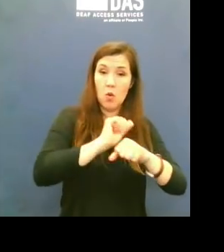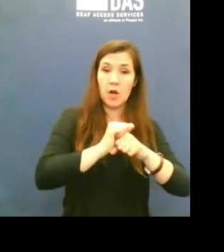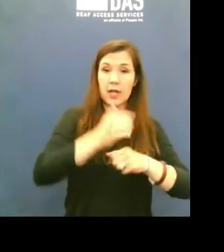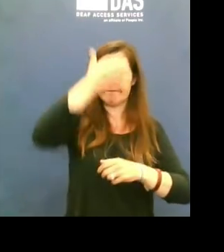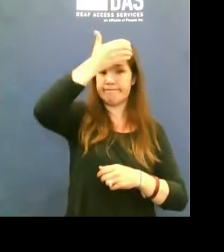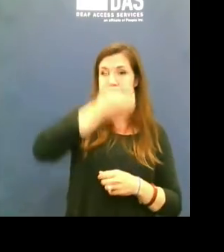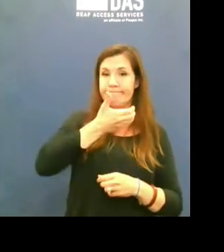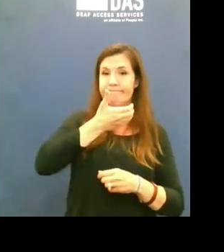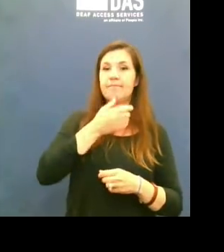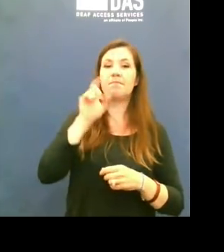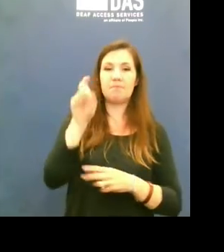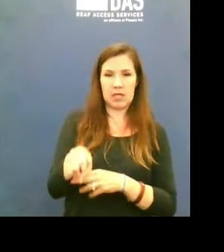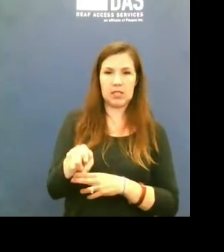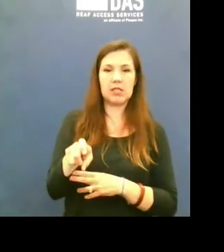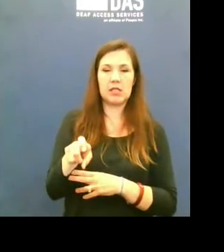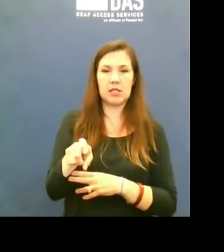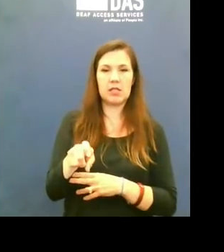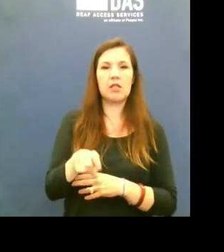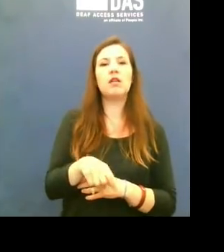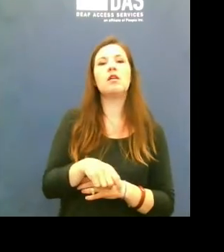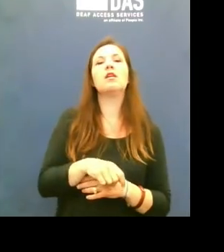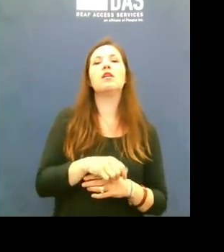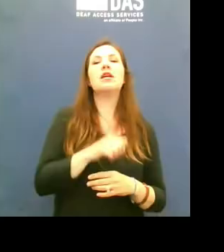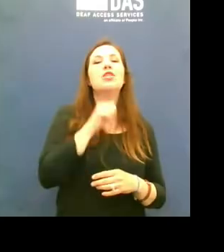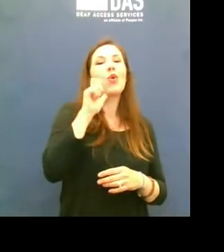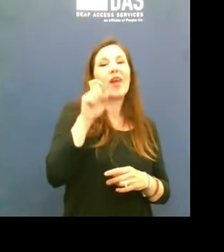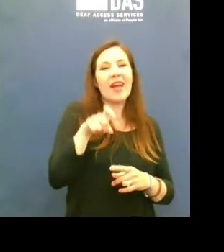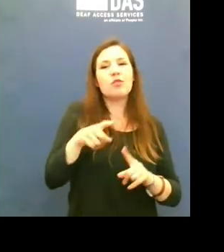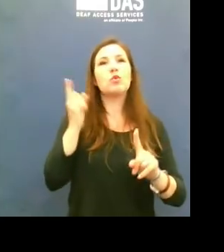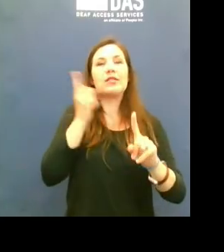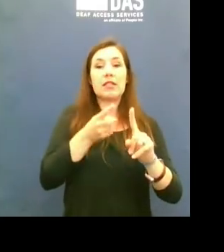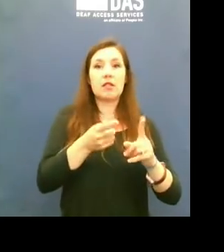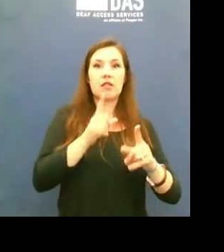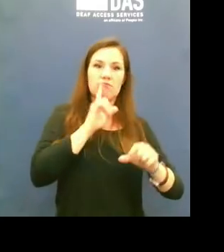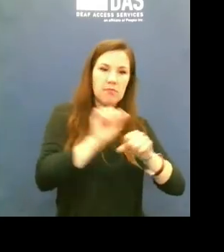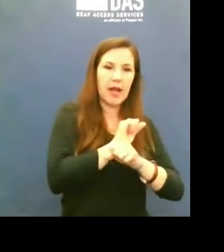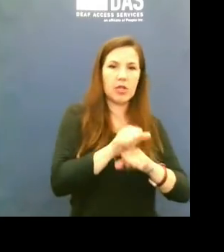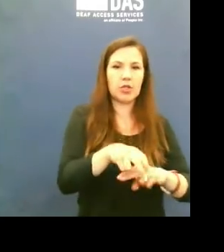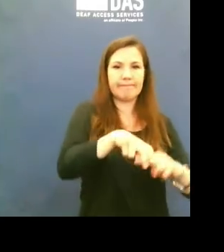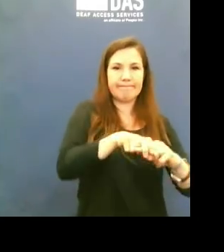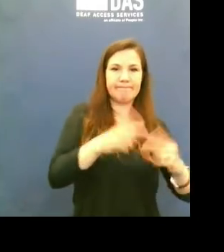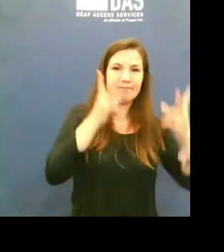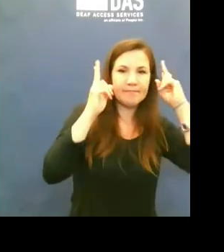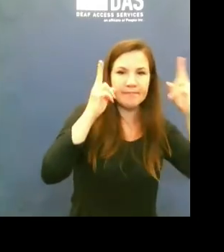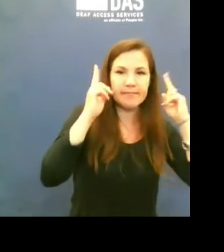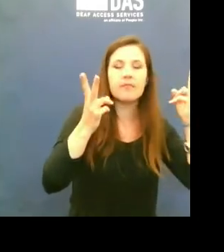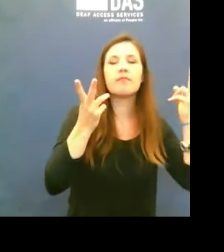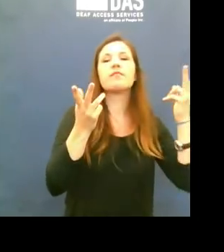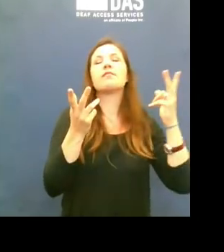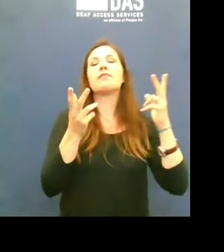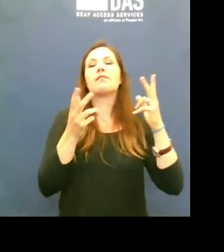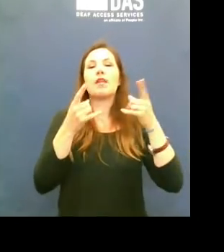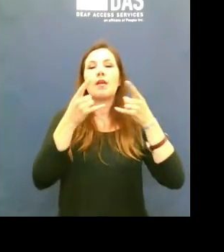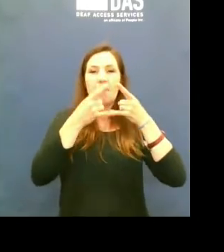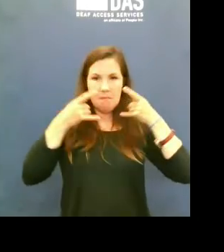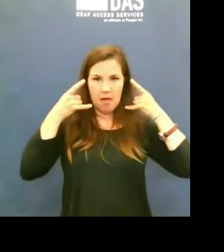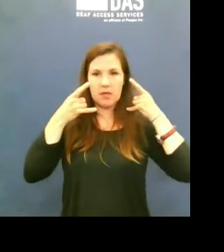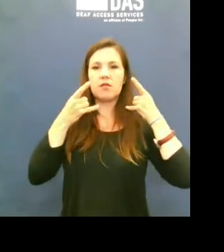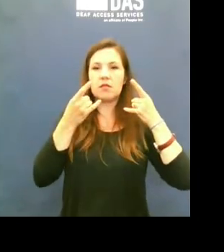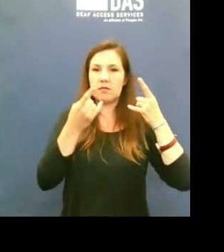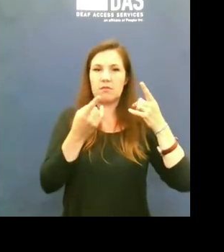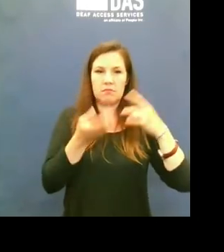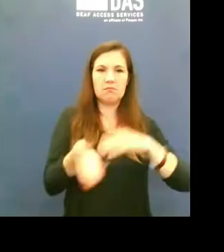shop, but you do not need to wear a mask until you're cutting hair. And if you start cutting hair, you have to have you have to wear a mask all